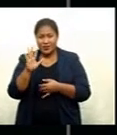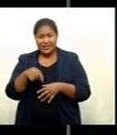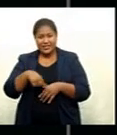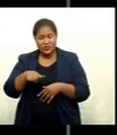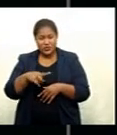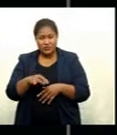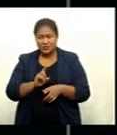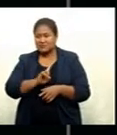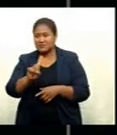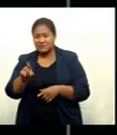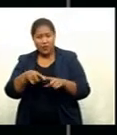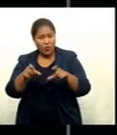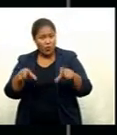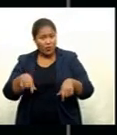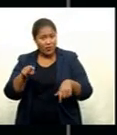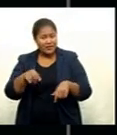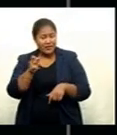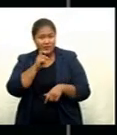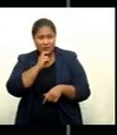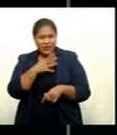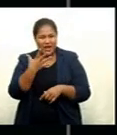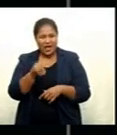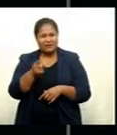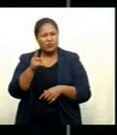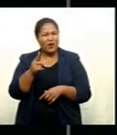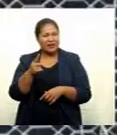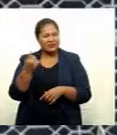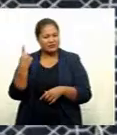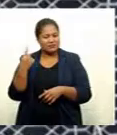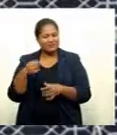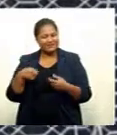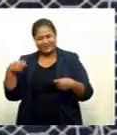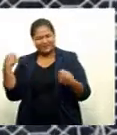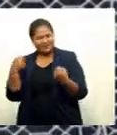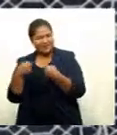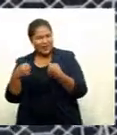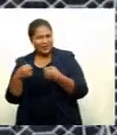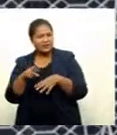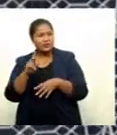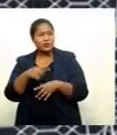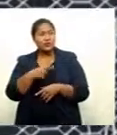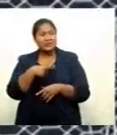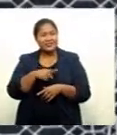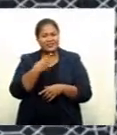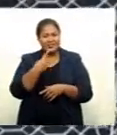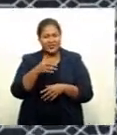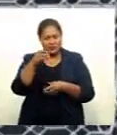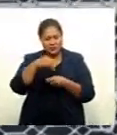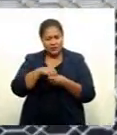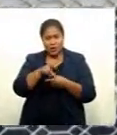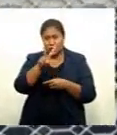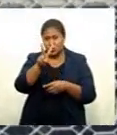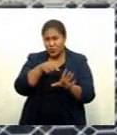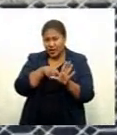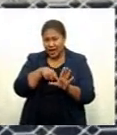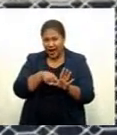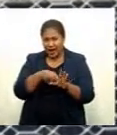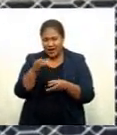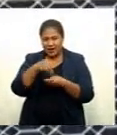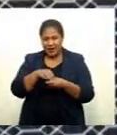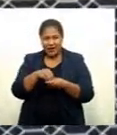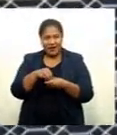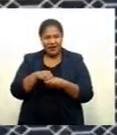this afternoon, charged with 1 count of assault each. The accused, including 2 juveniles, were allegedly involved in